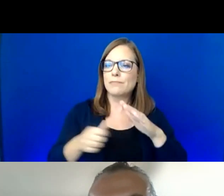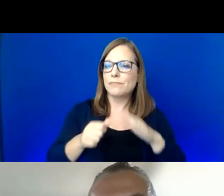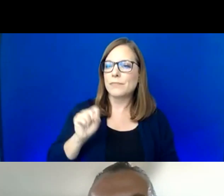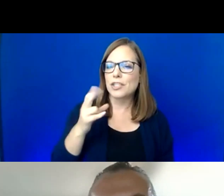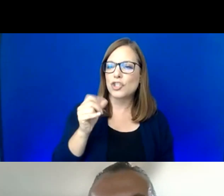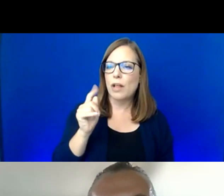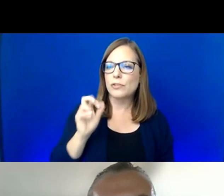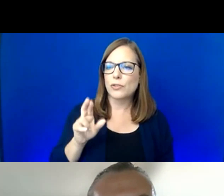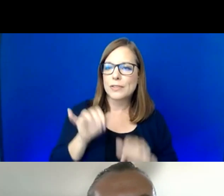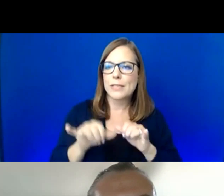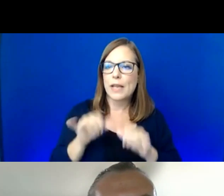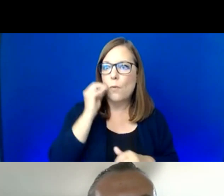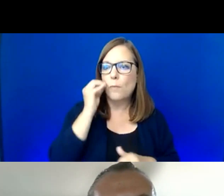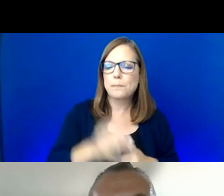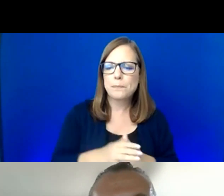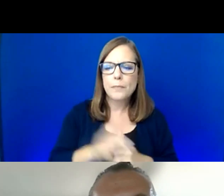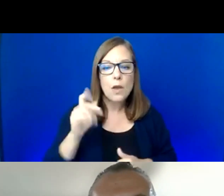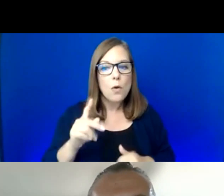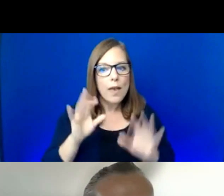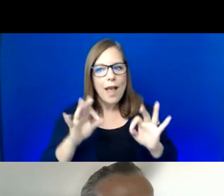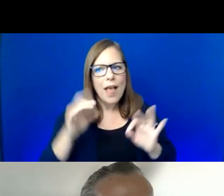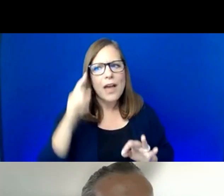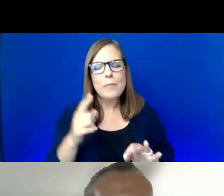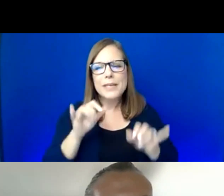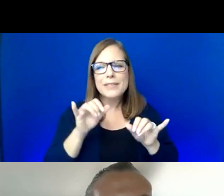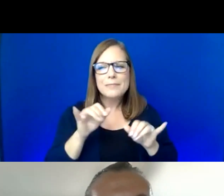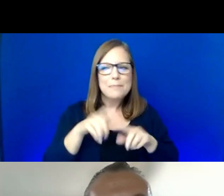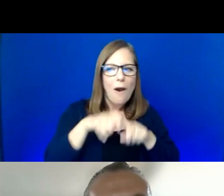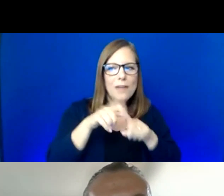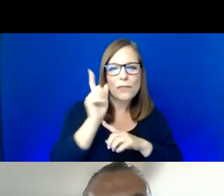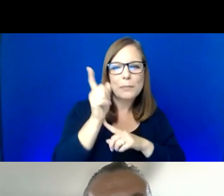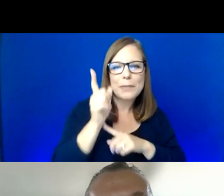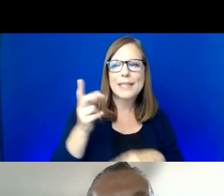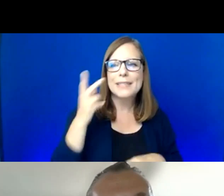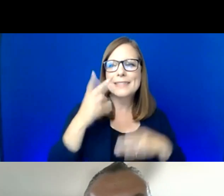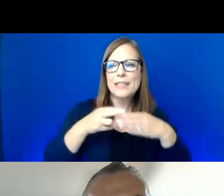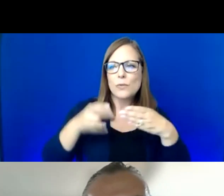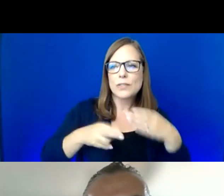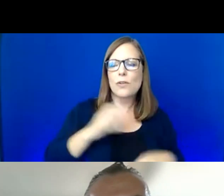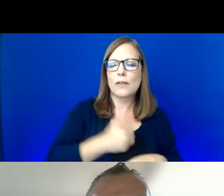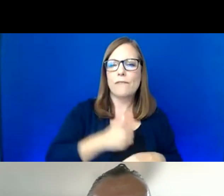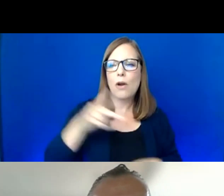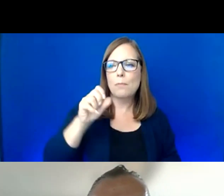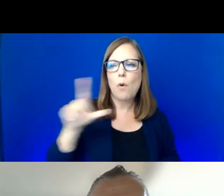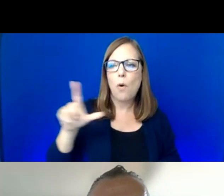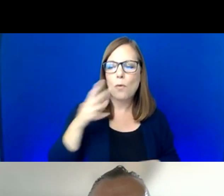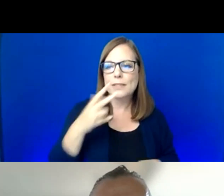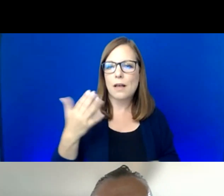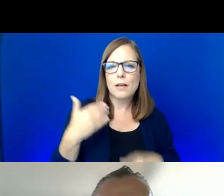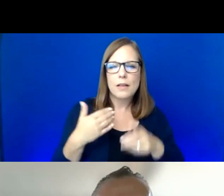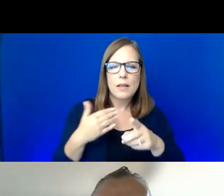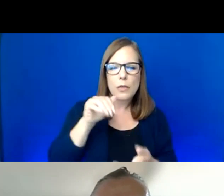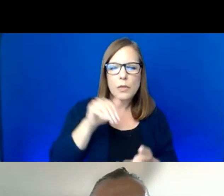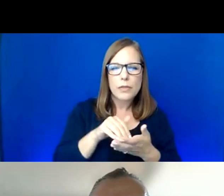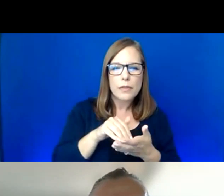Fantastic. And I thought maybe we can pause here and share the results of that poll that folks saw earlier. The question was, do you have a central